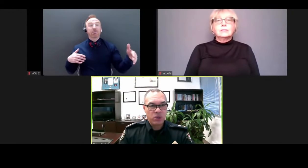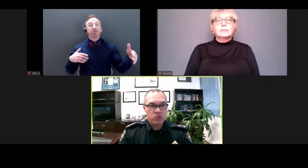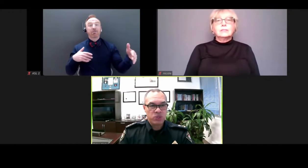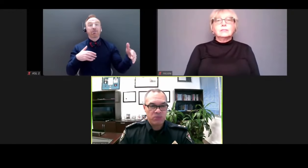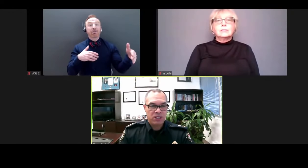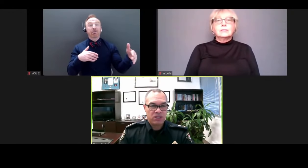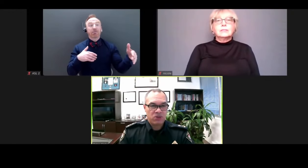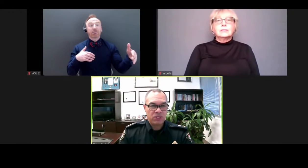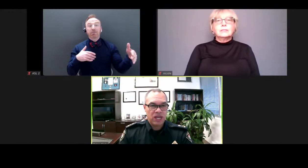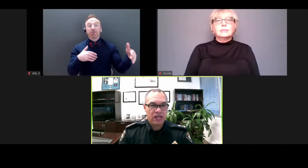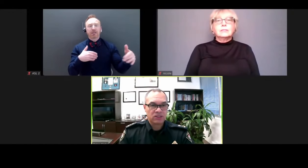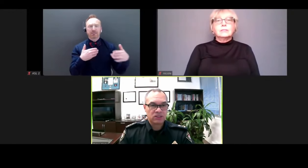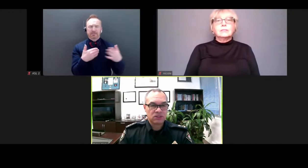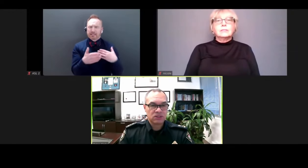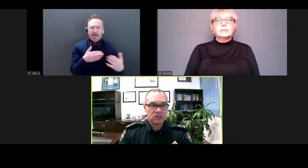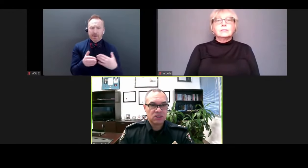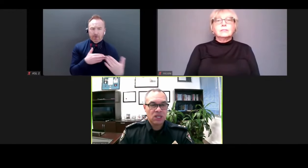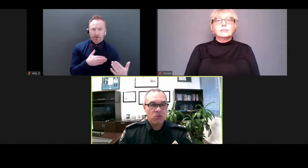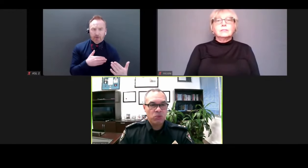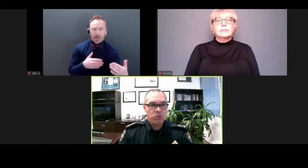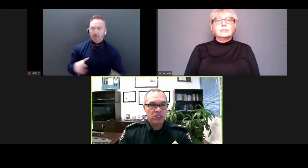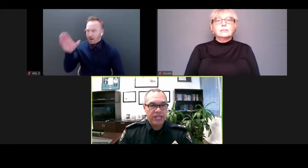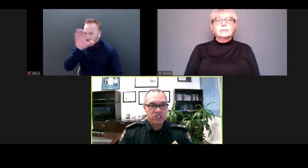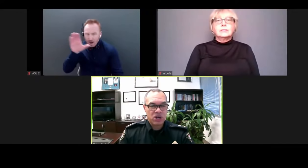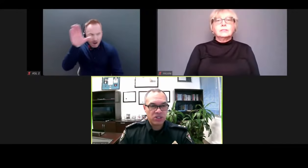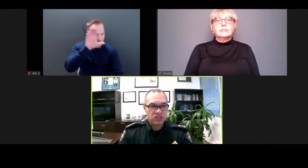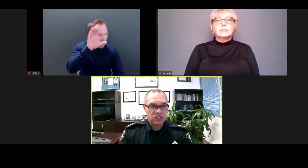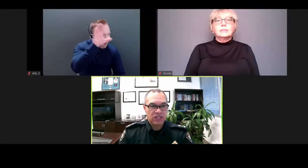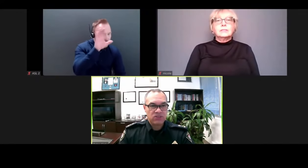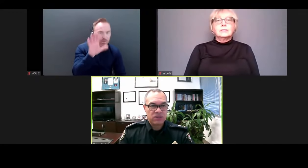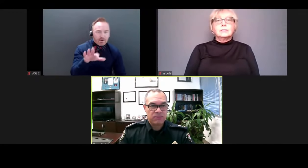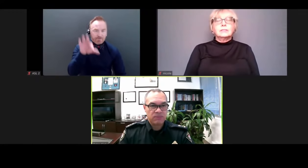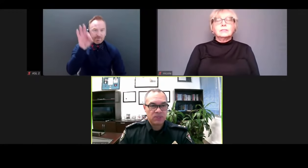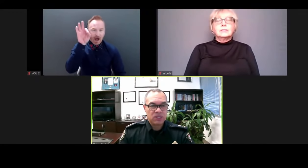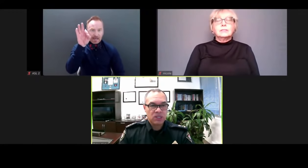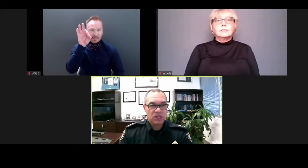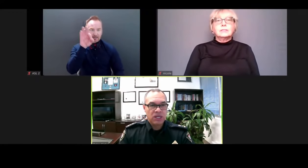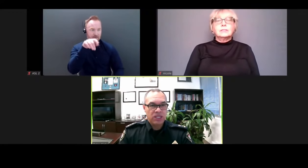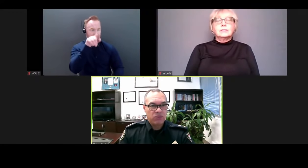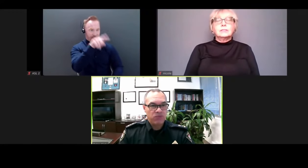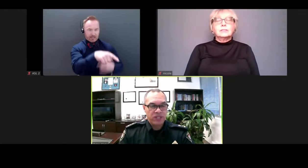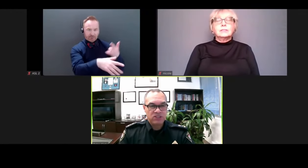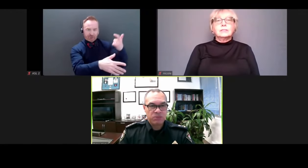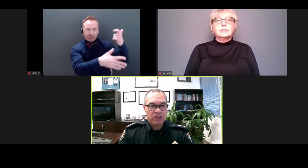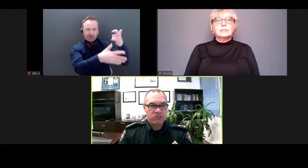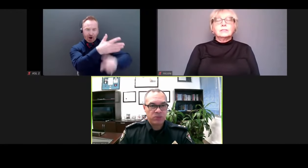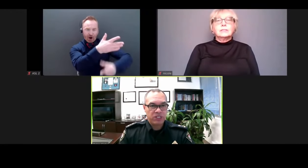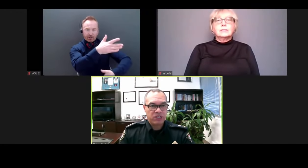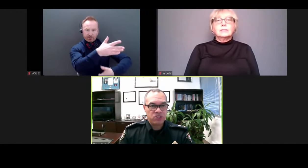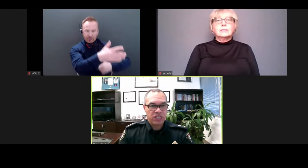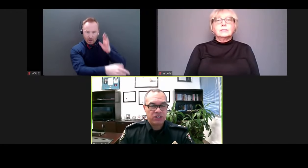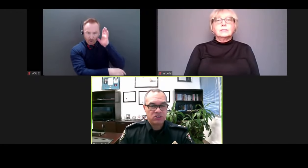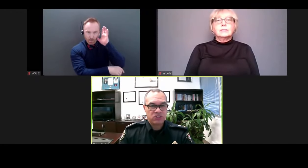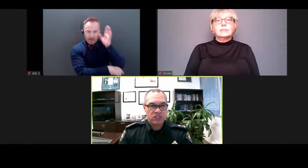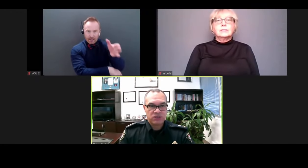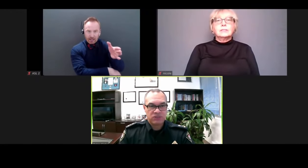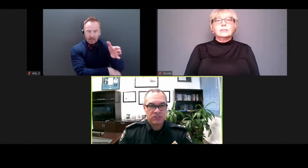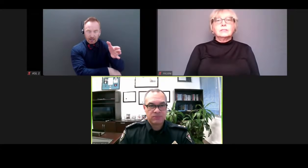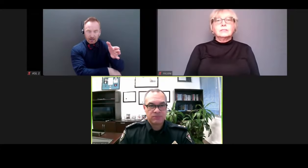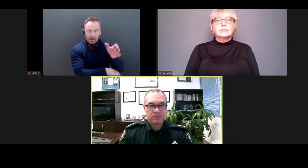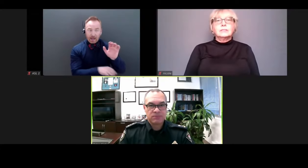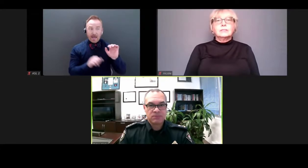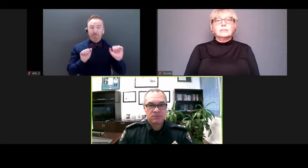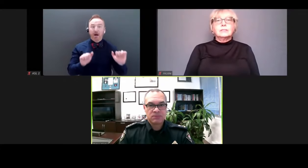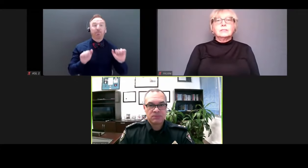find those who committed the criminal acts, we will lay charges against them, and they will face the possibility of jail as a result of